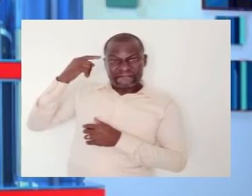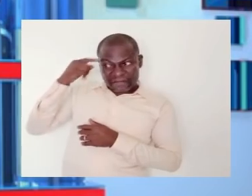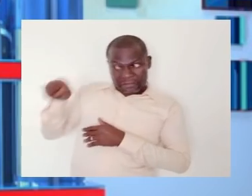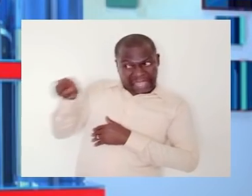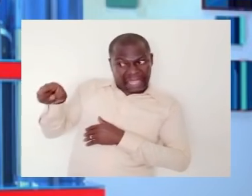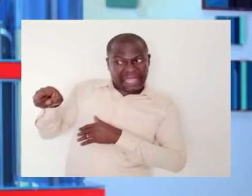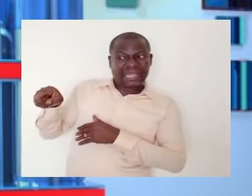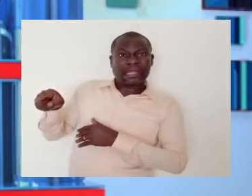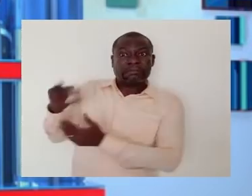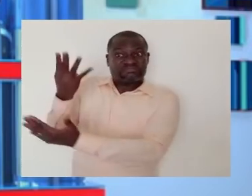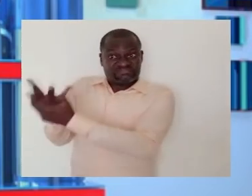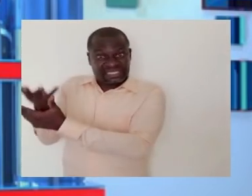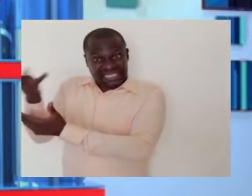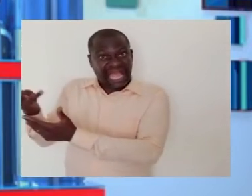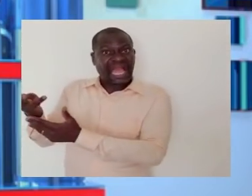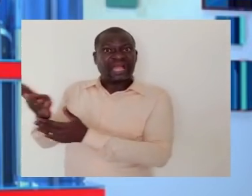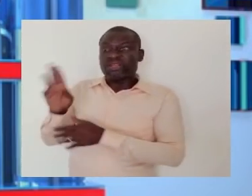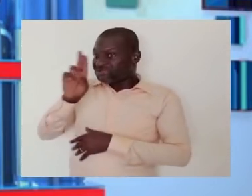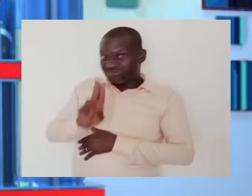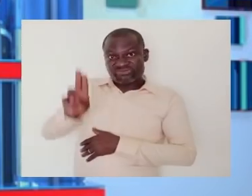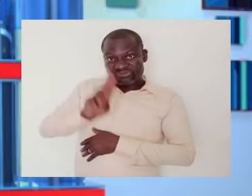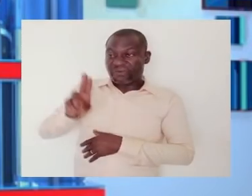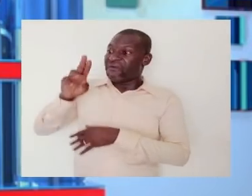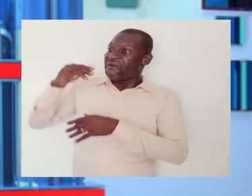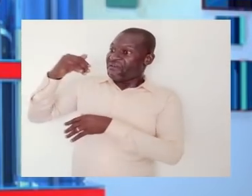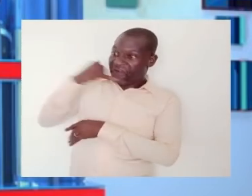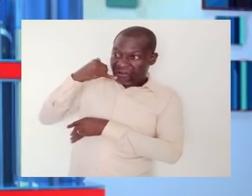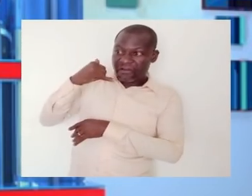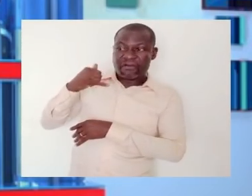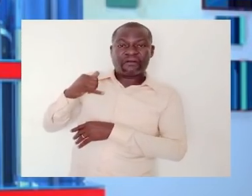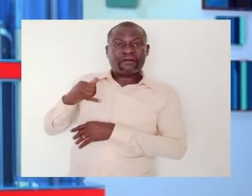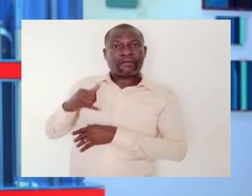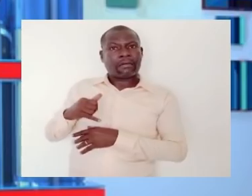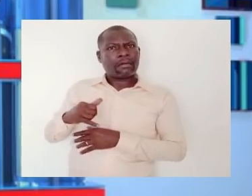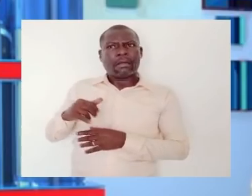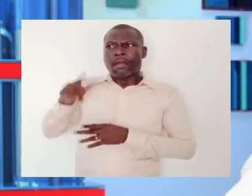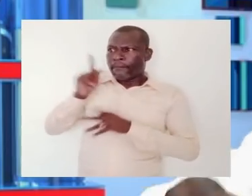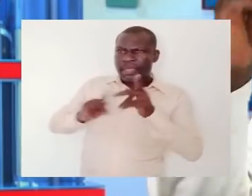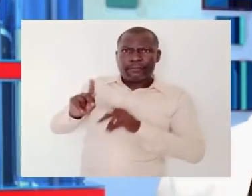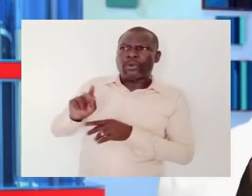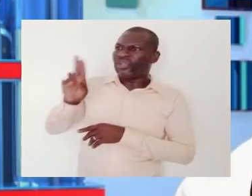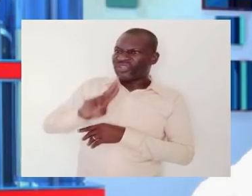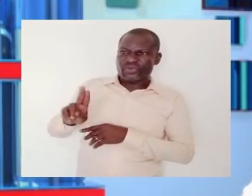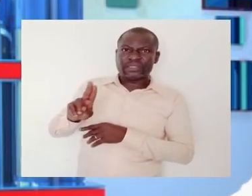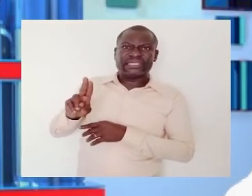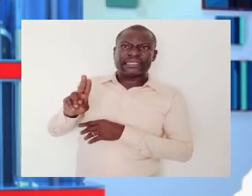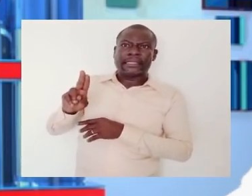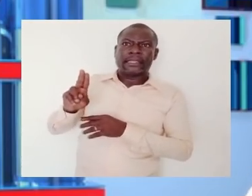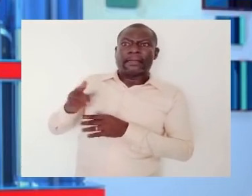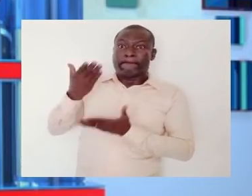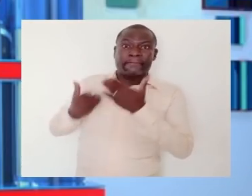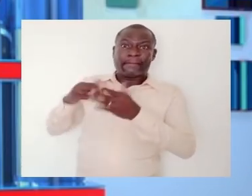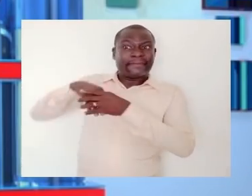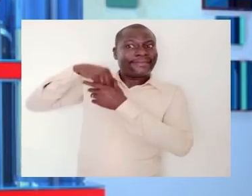o possessive phone or own phone you ono ane dia wase ebinu mpo e use